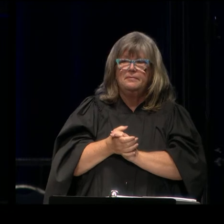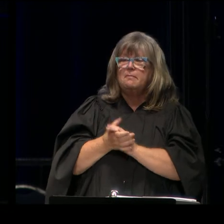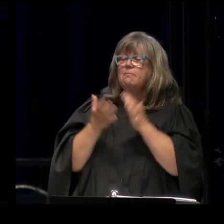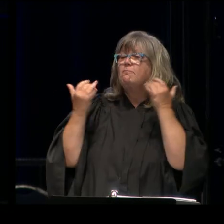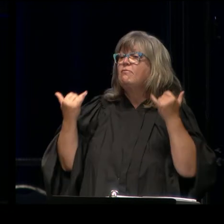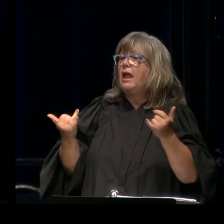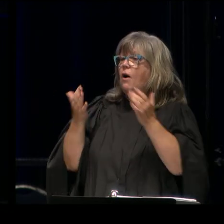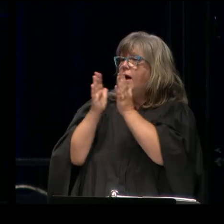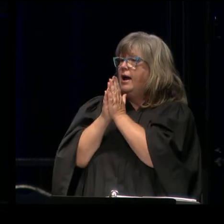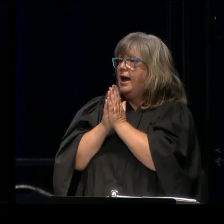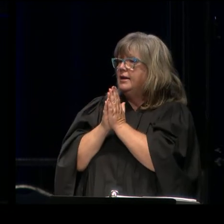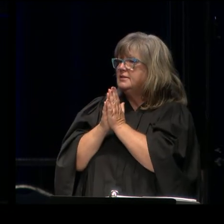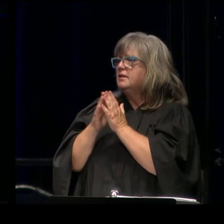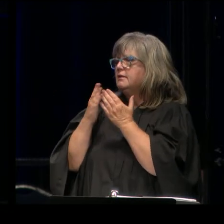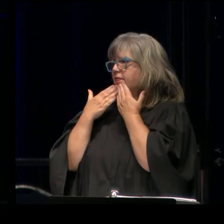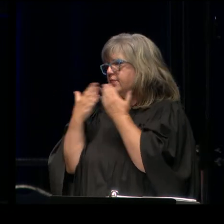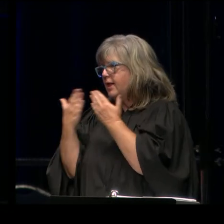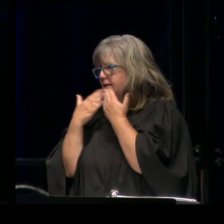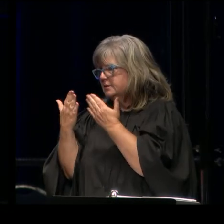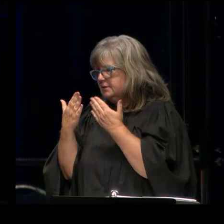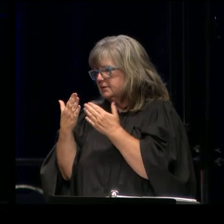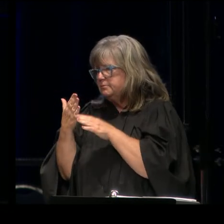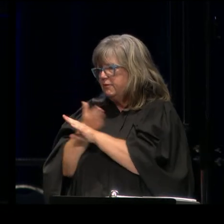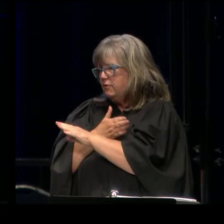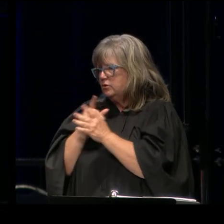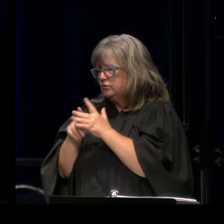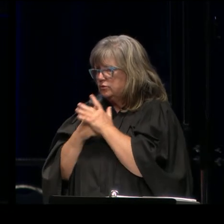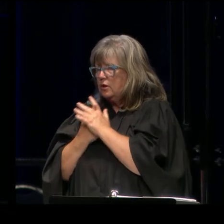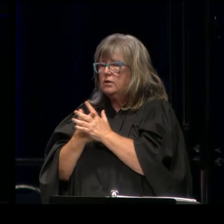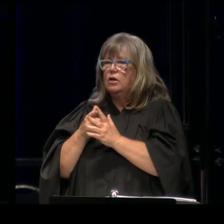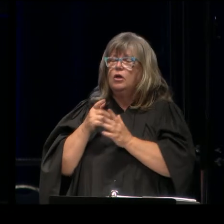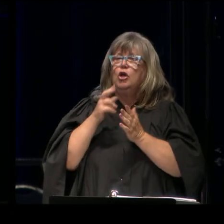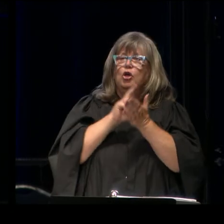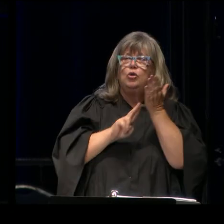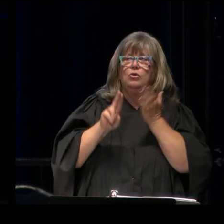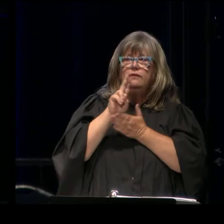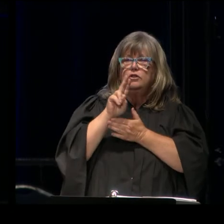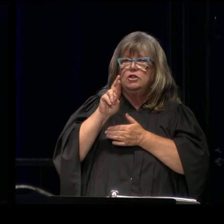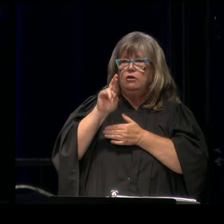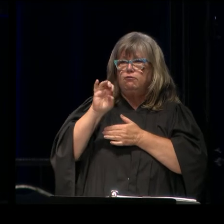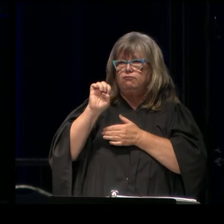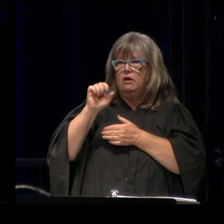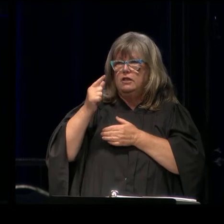ask to come forward and thank in advance the University Registrar, Robin Parr.